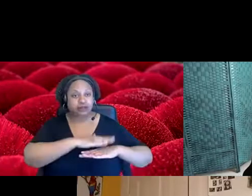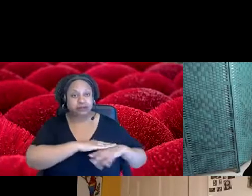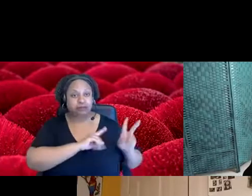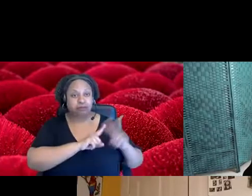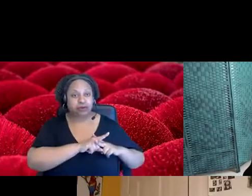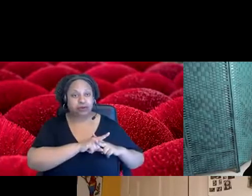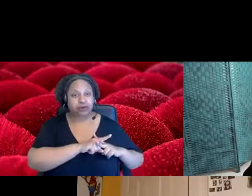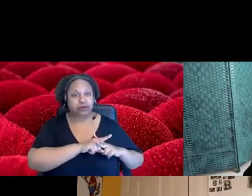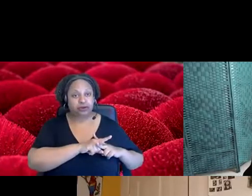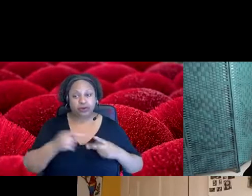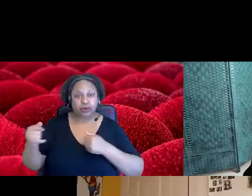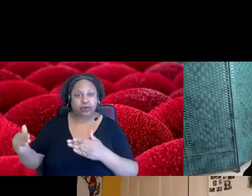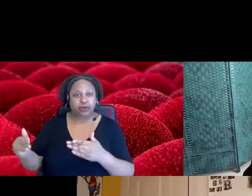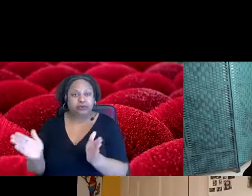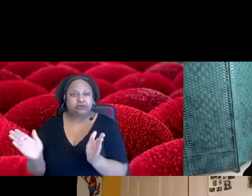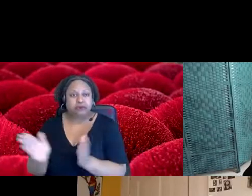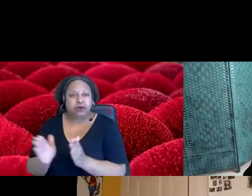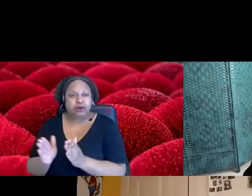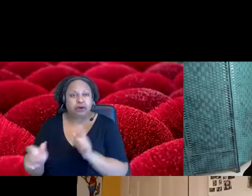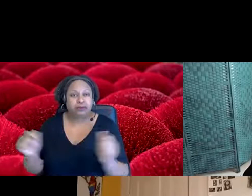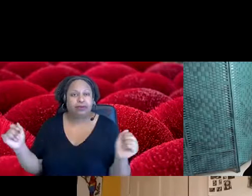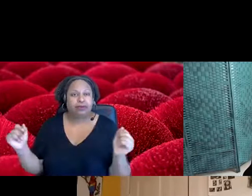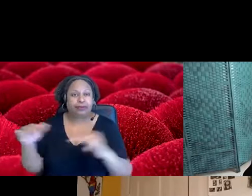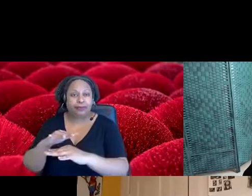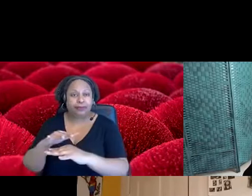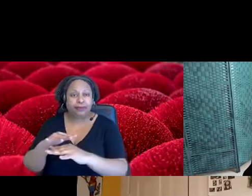That's not adequate for them to express themselves.